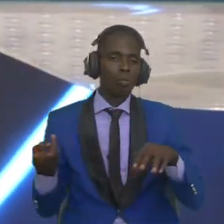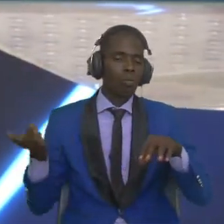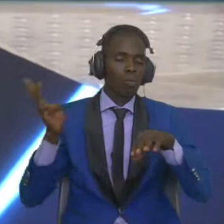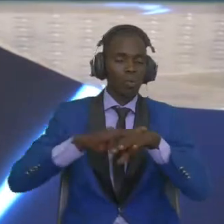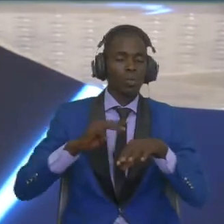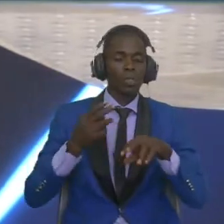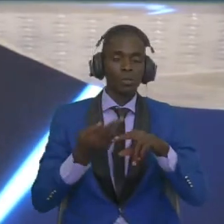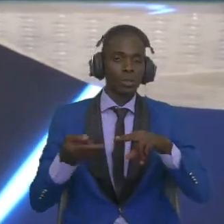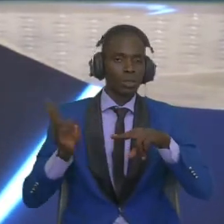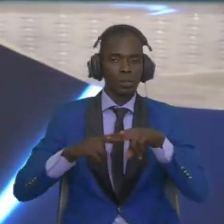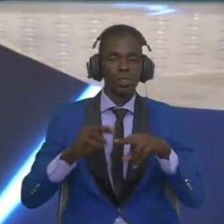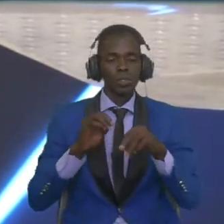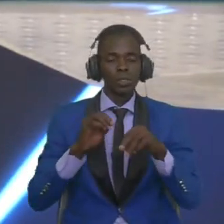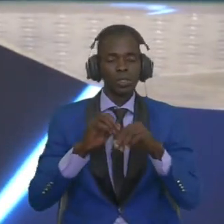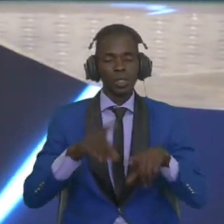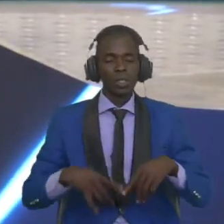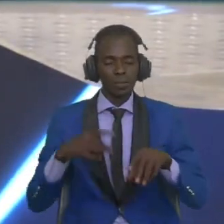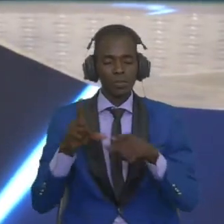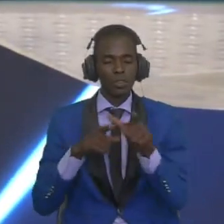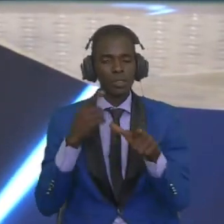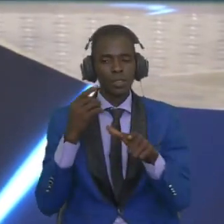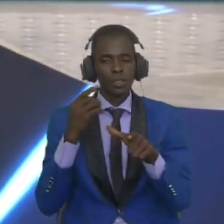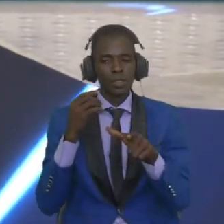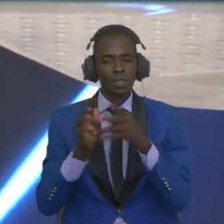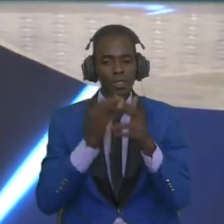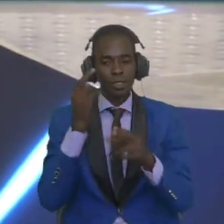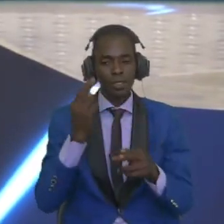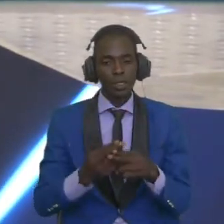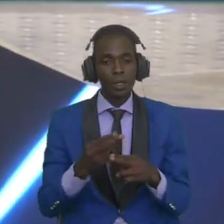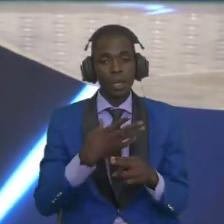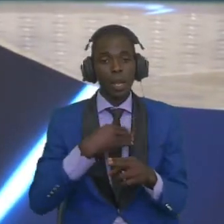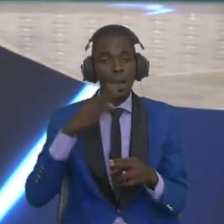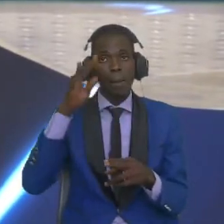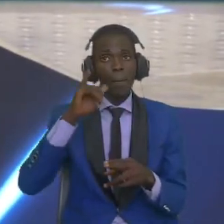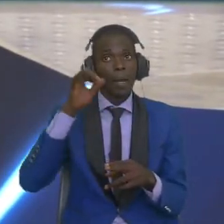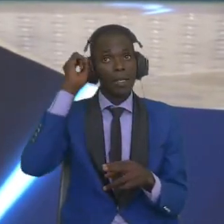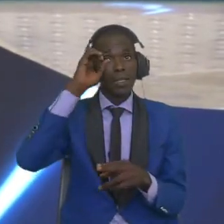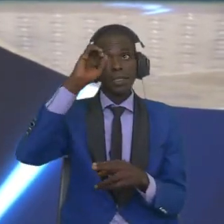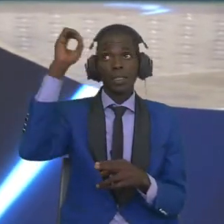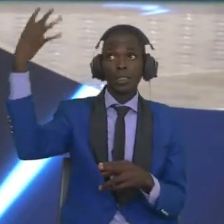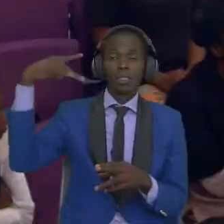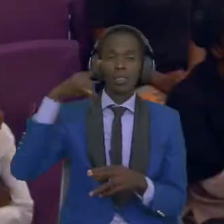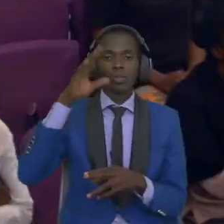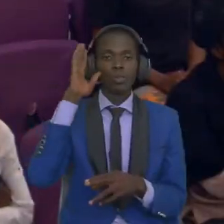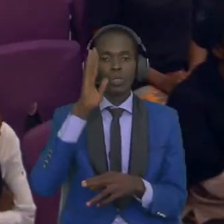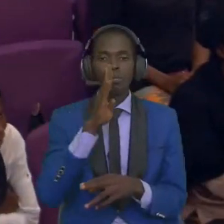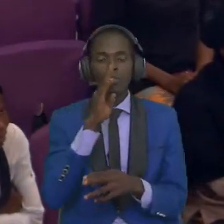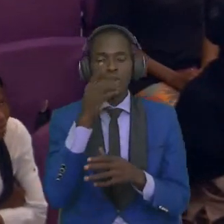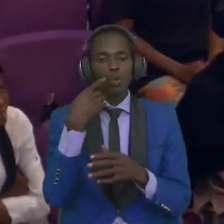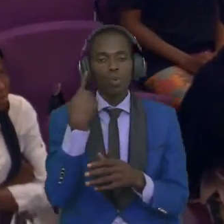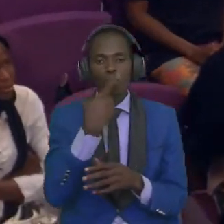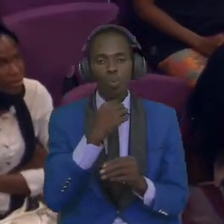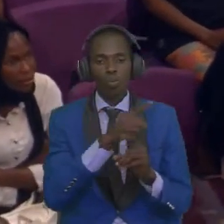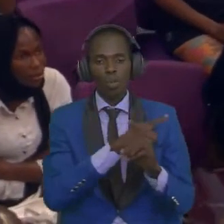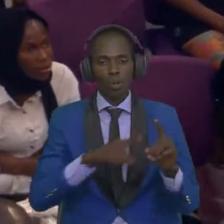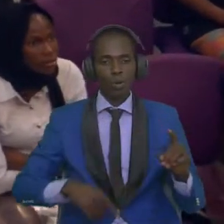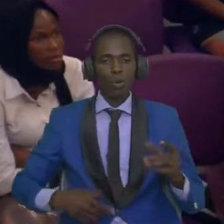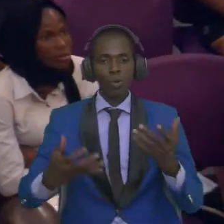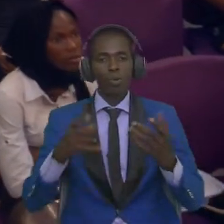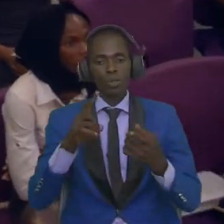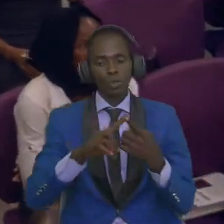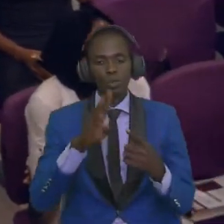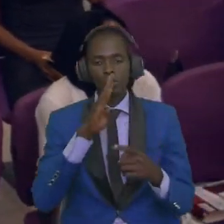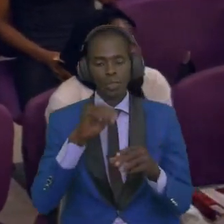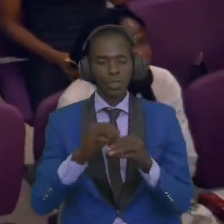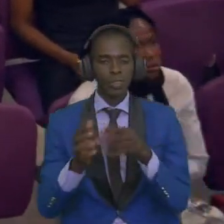By his grace, you will be who God has ordained you to be. Let's rise up and talk to